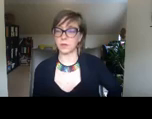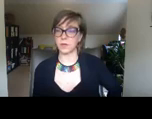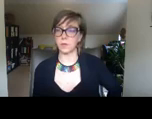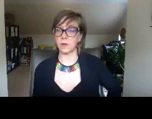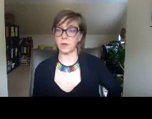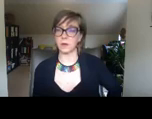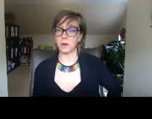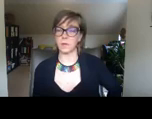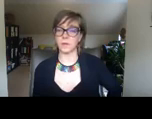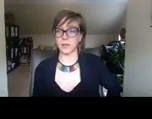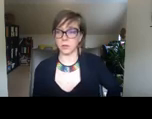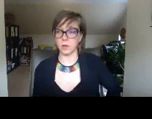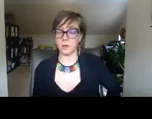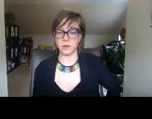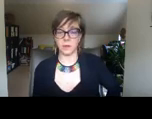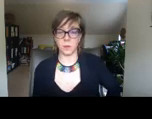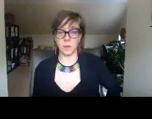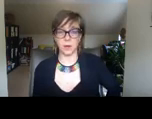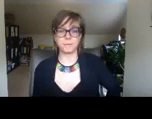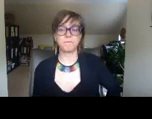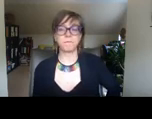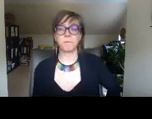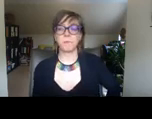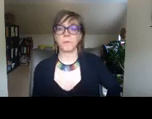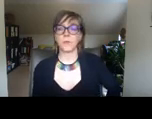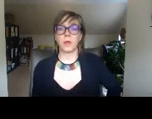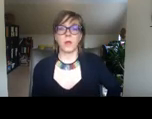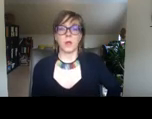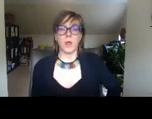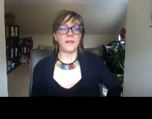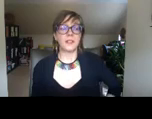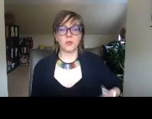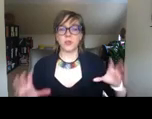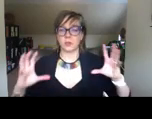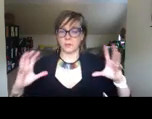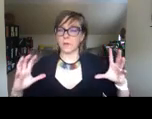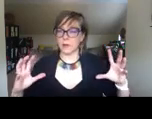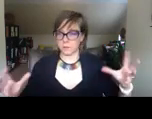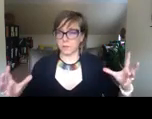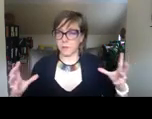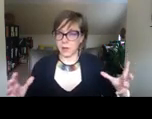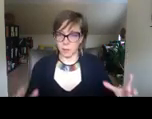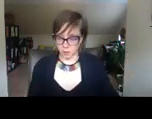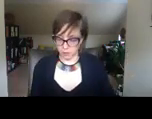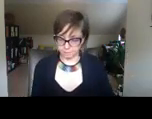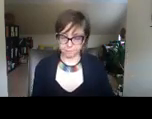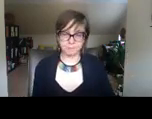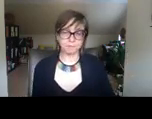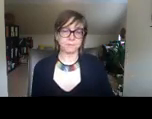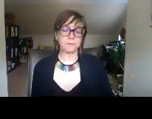materials other than what I saw in the webinar. And these screenshots are from that